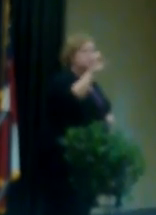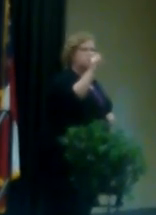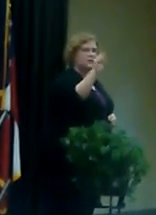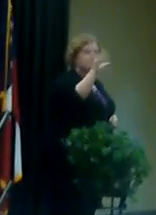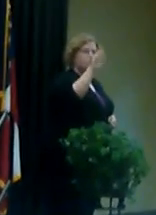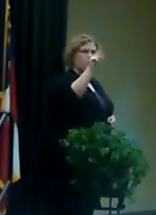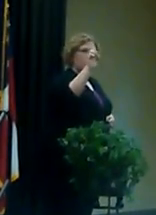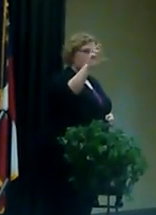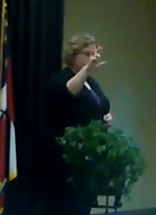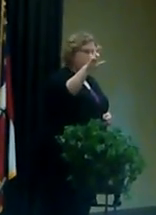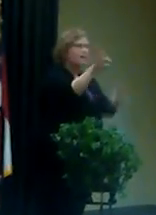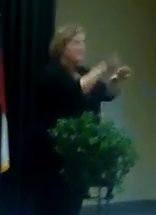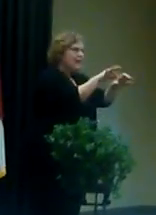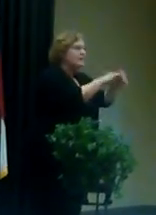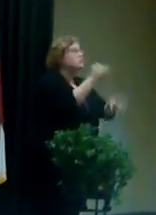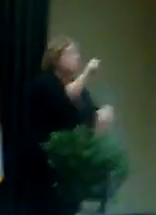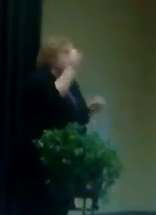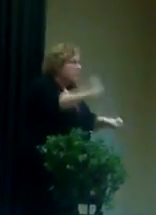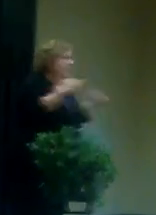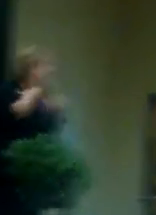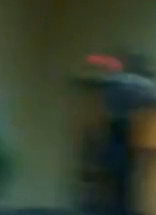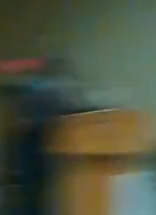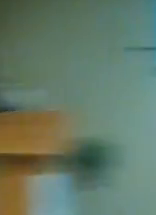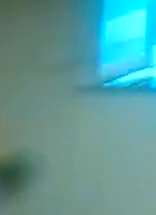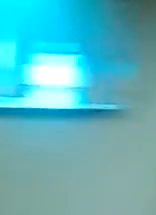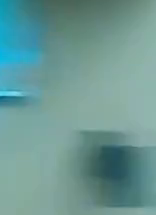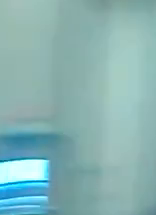Act right here in Georgia.